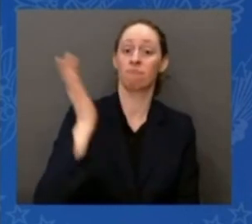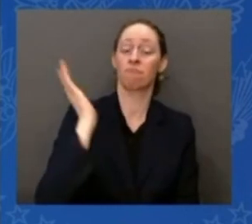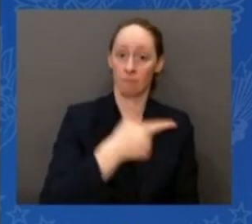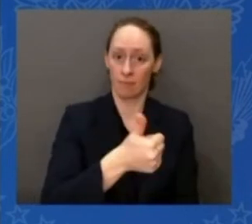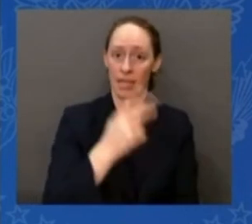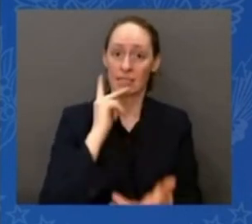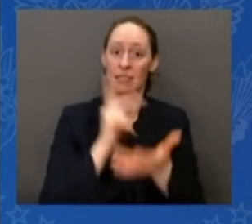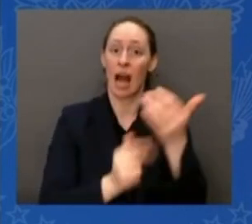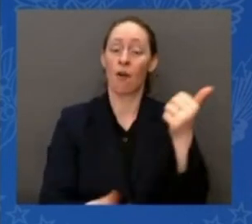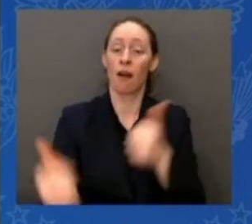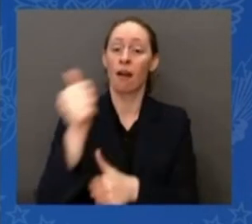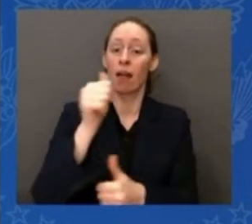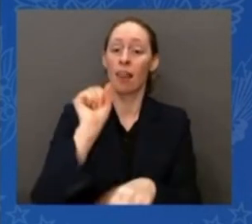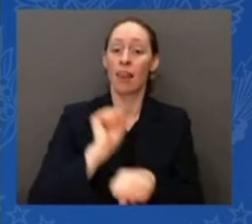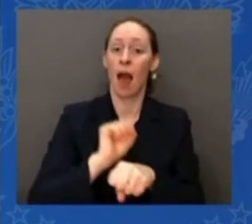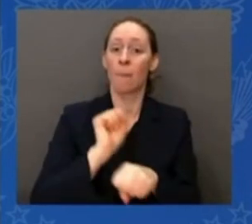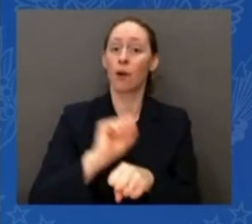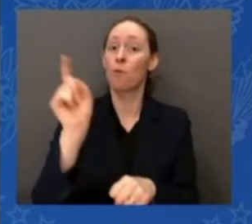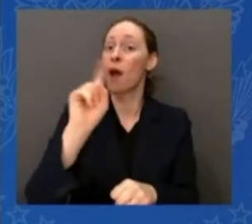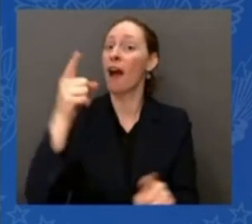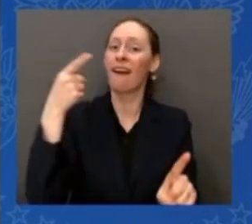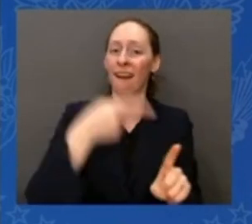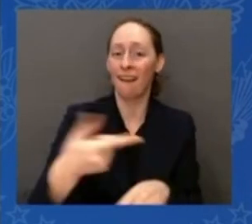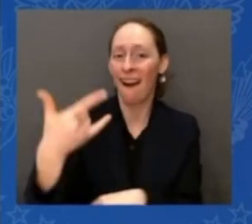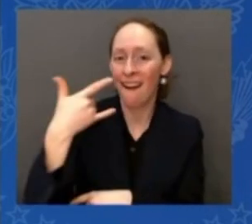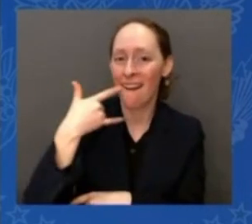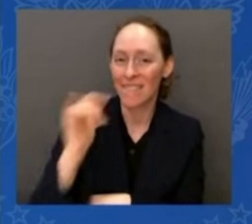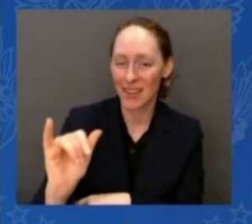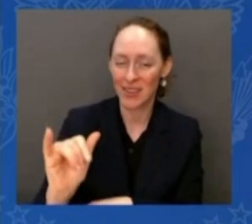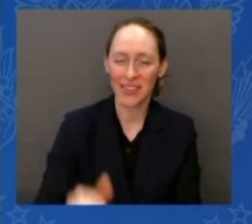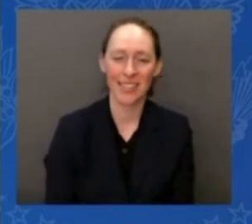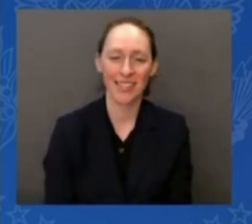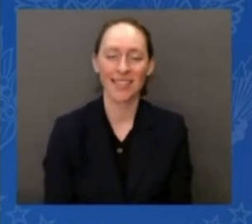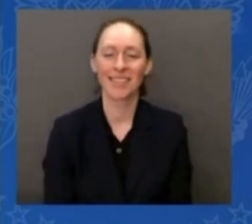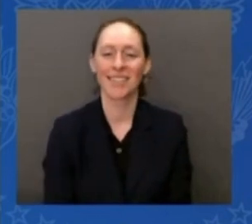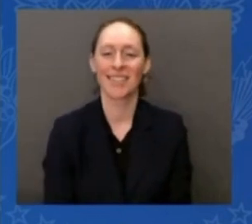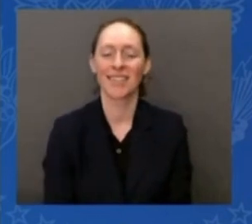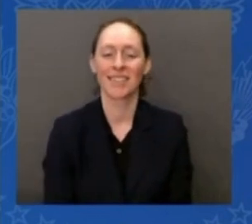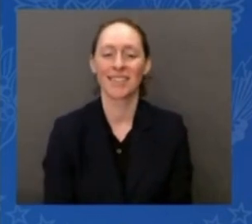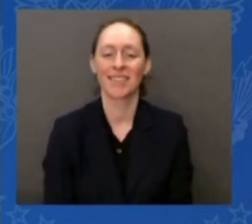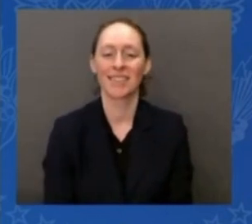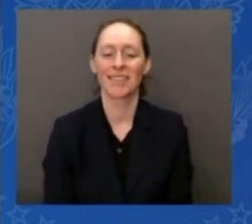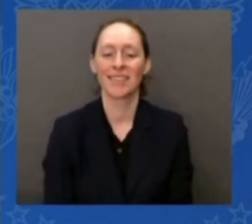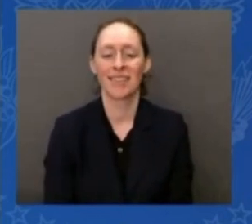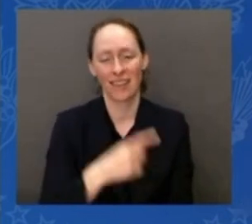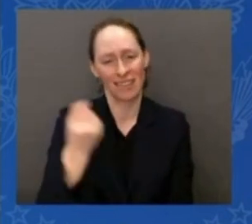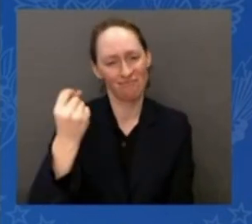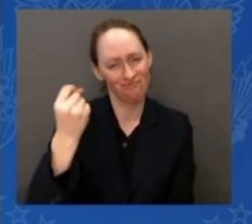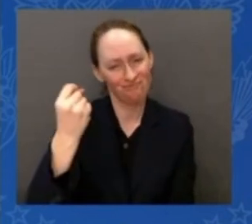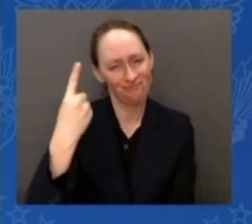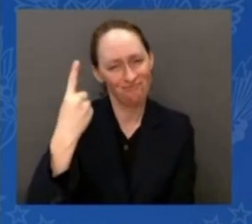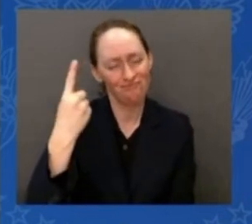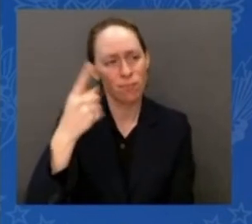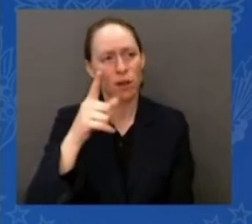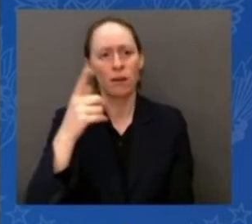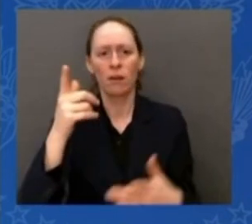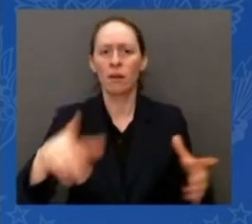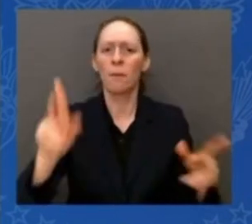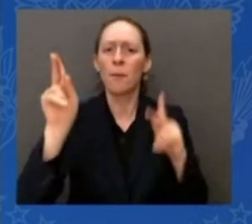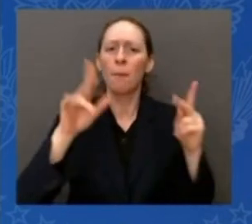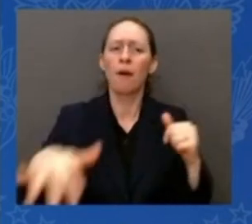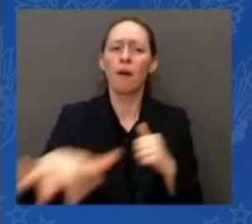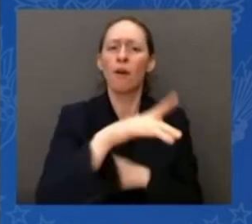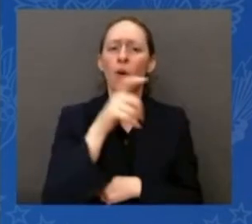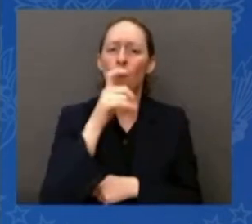Julie knows in her bones as well the people who get up every morning and go to work and bust their necks just to make an honest living deserve something, someone to fight on